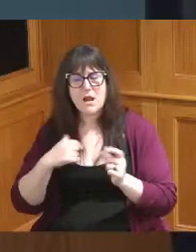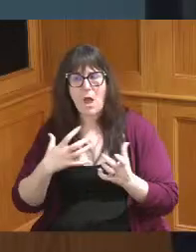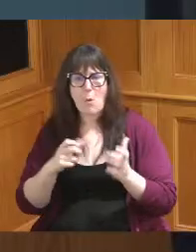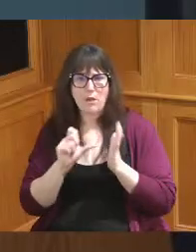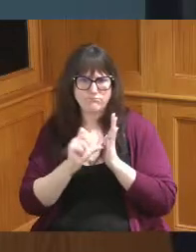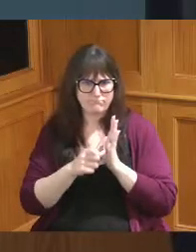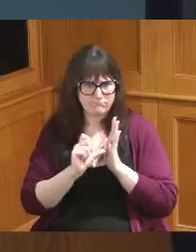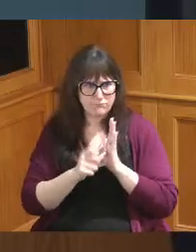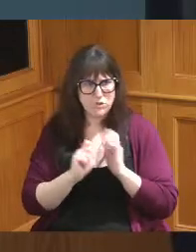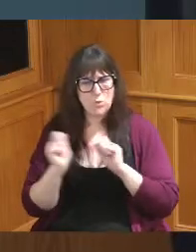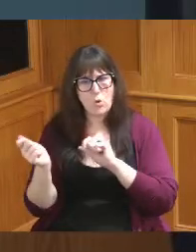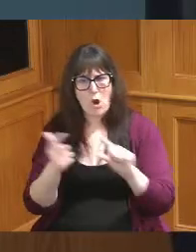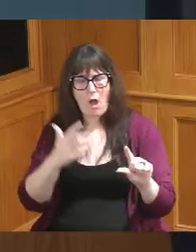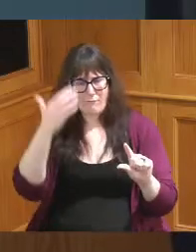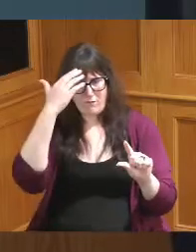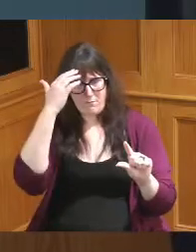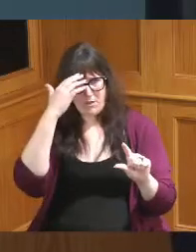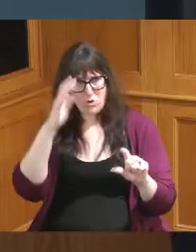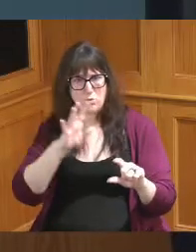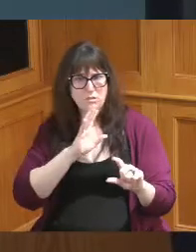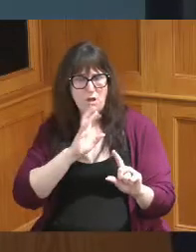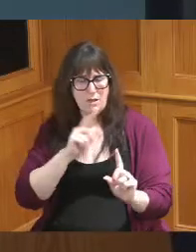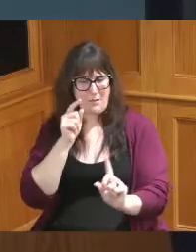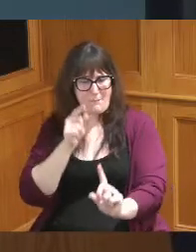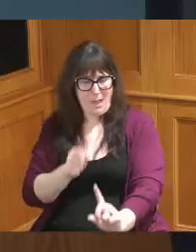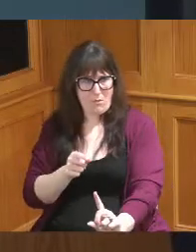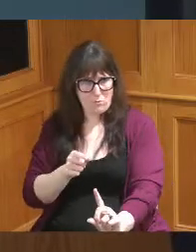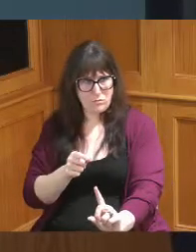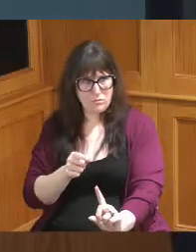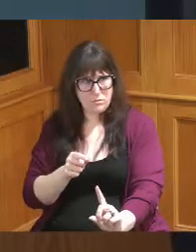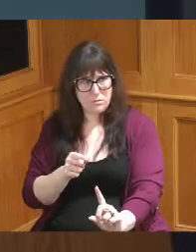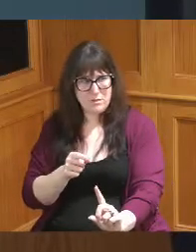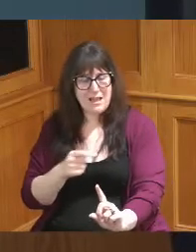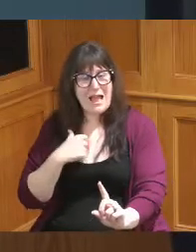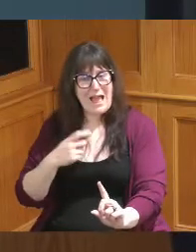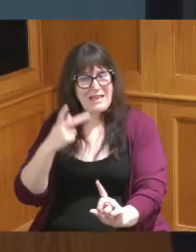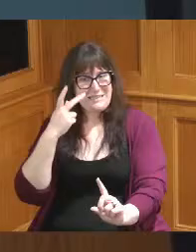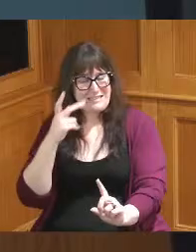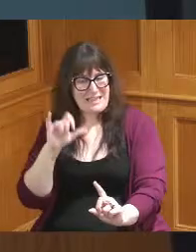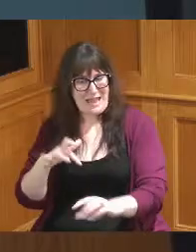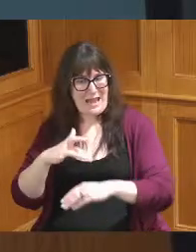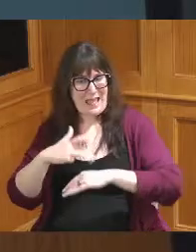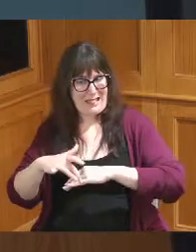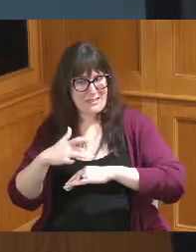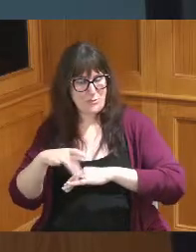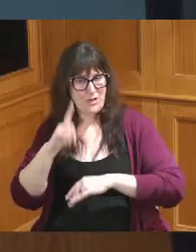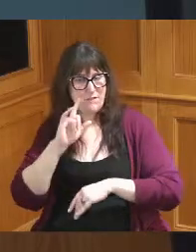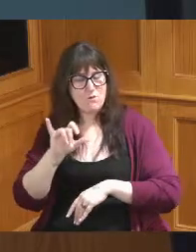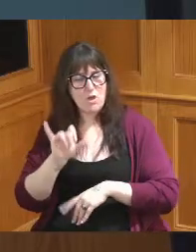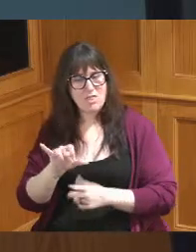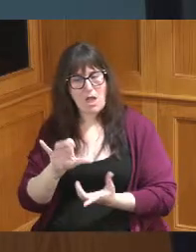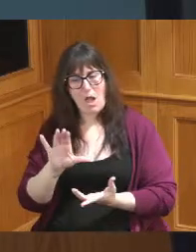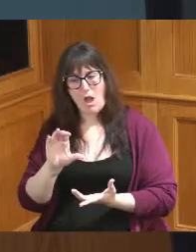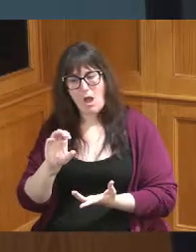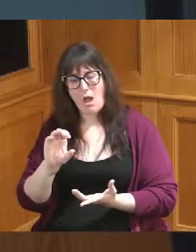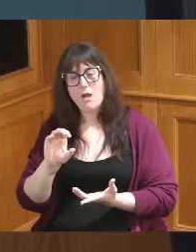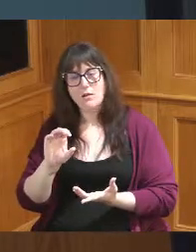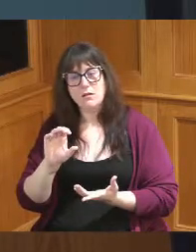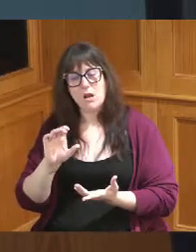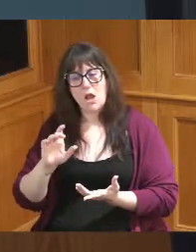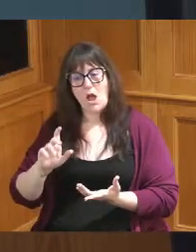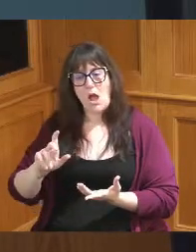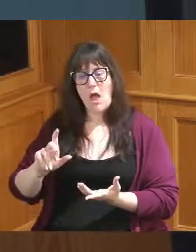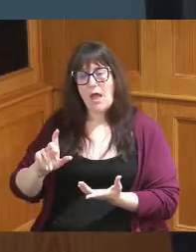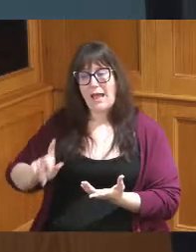just so we're all familiar with what we're talking about here. So I see under the eligibility and compensation and benefits, the kidney or